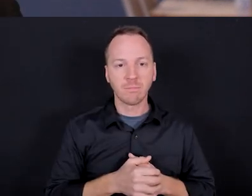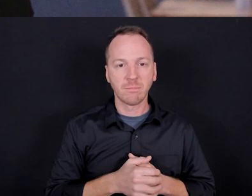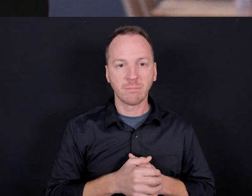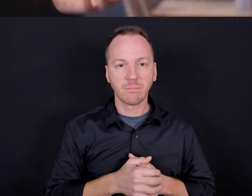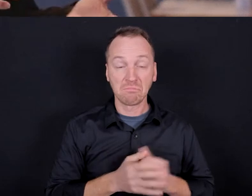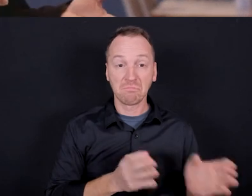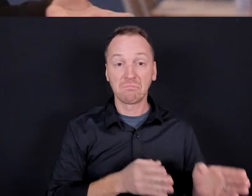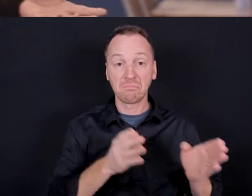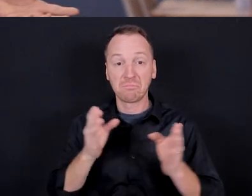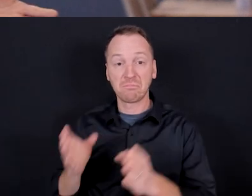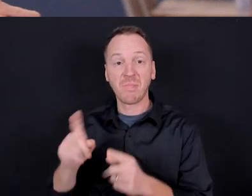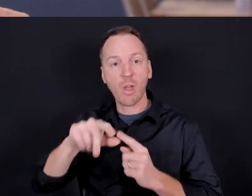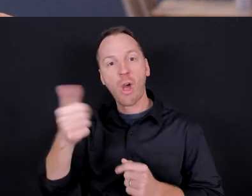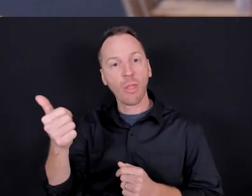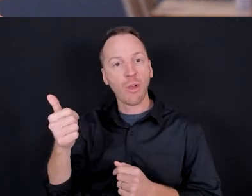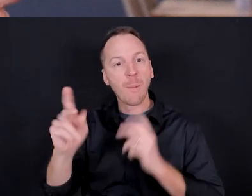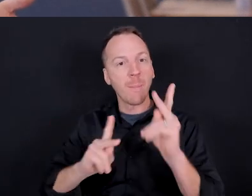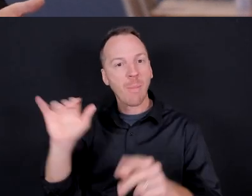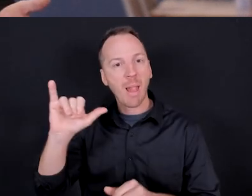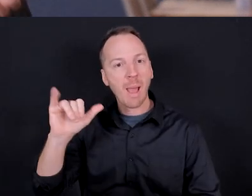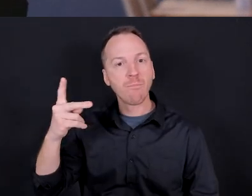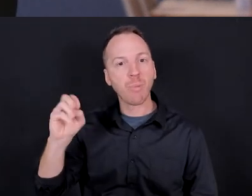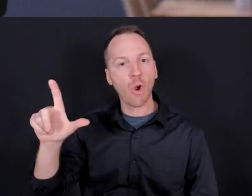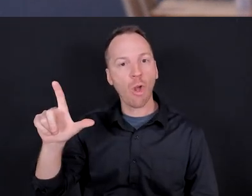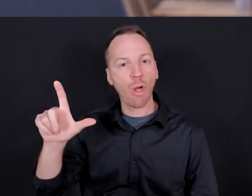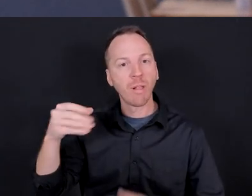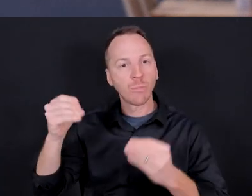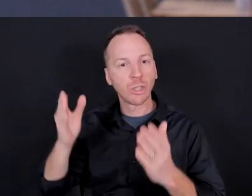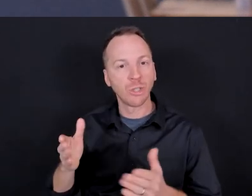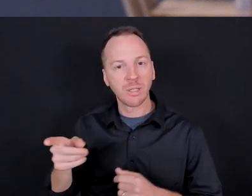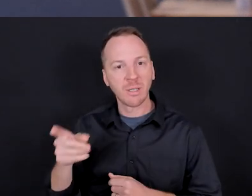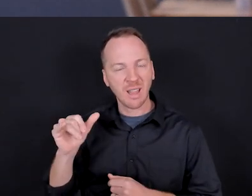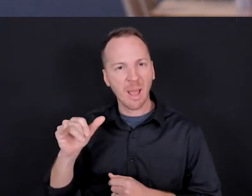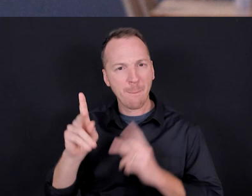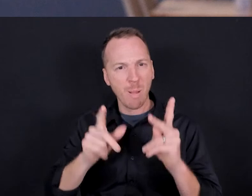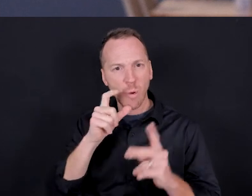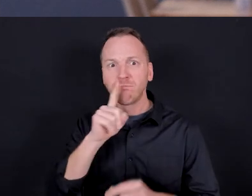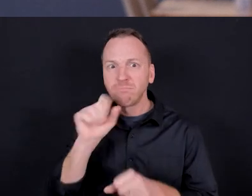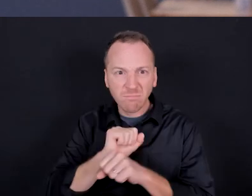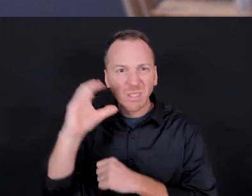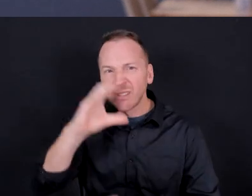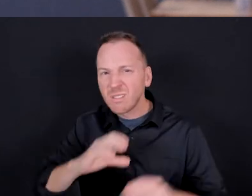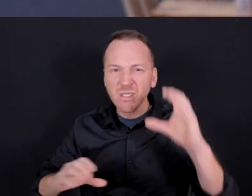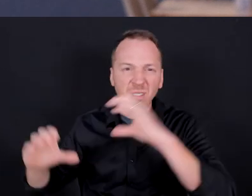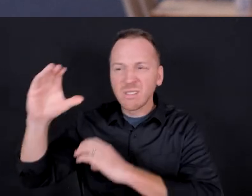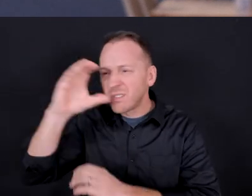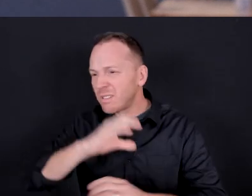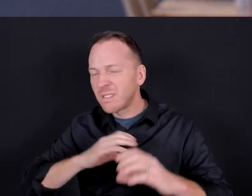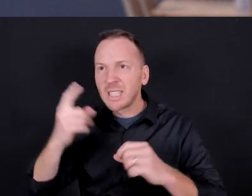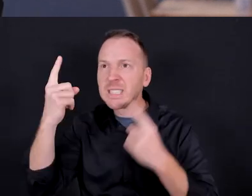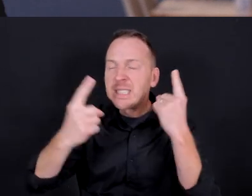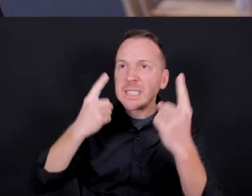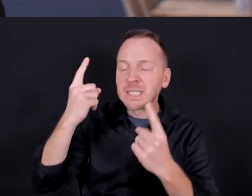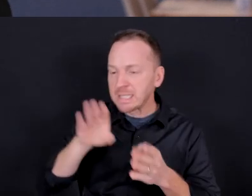And then there's others that are like the pearl merchant. These are souls who have been searching. They can't escape the thoughts